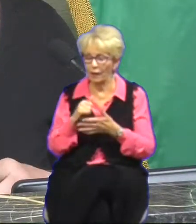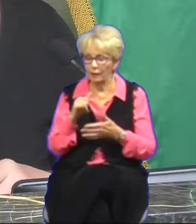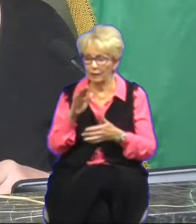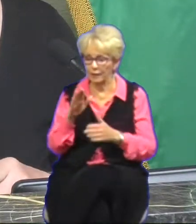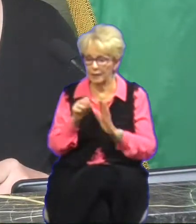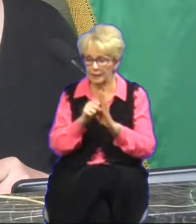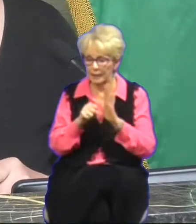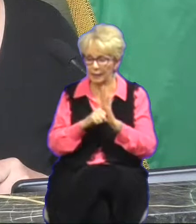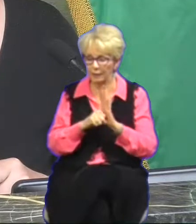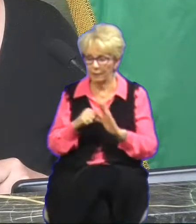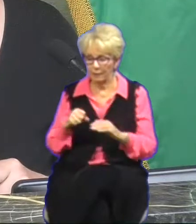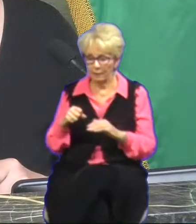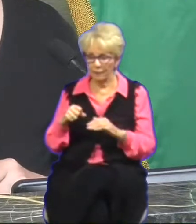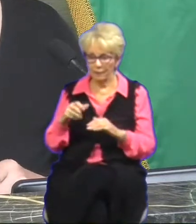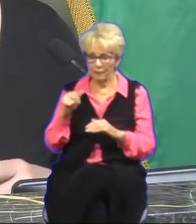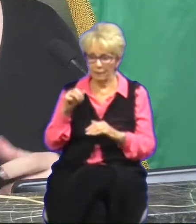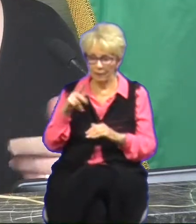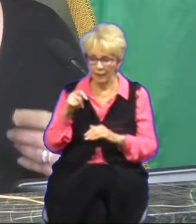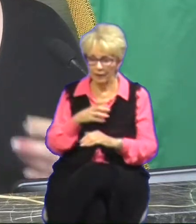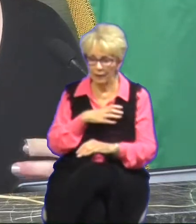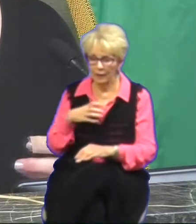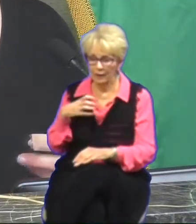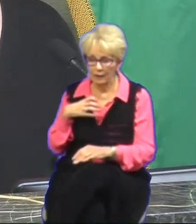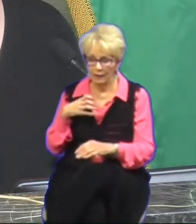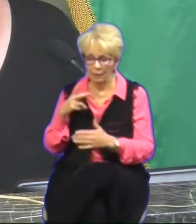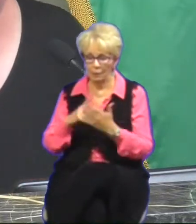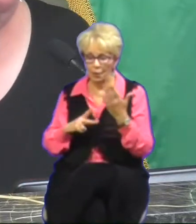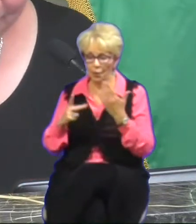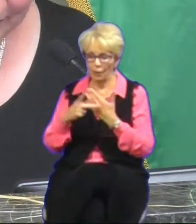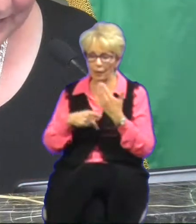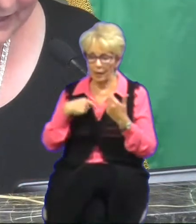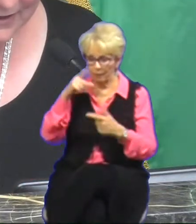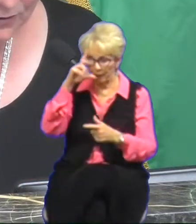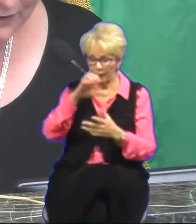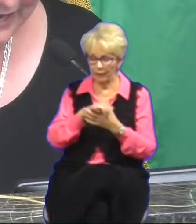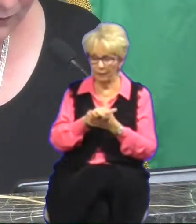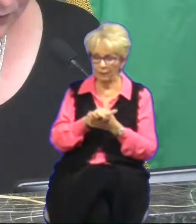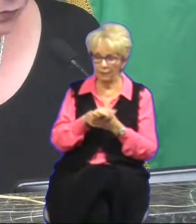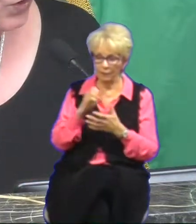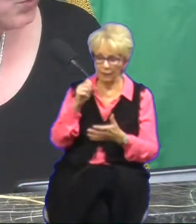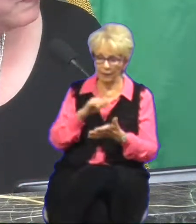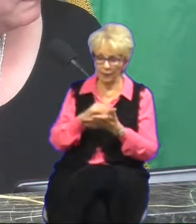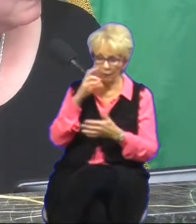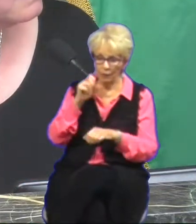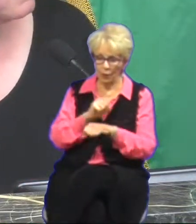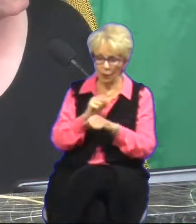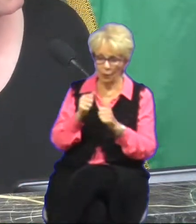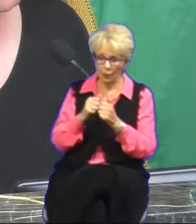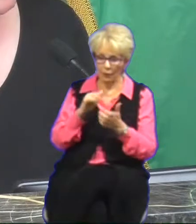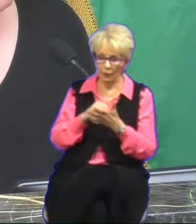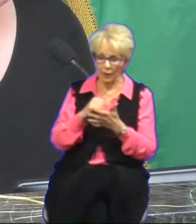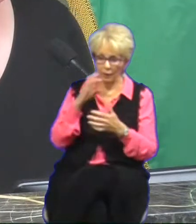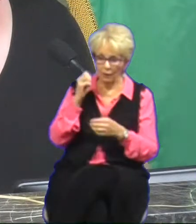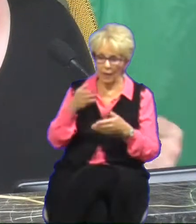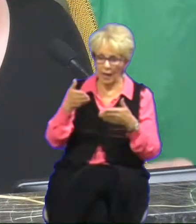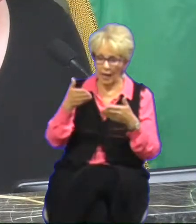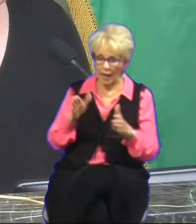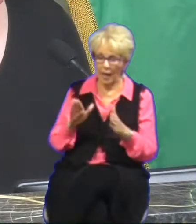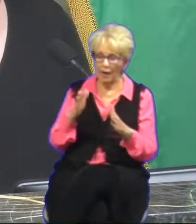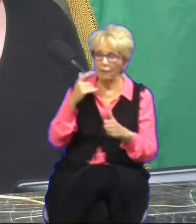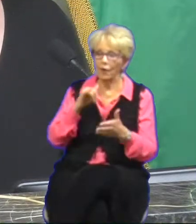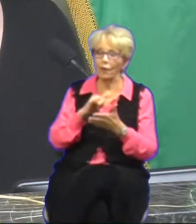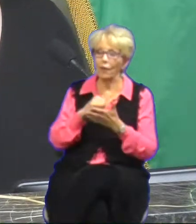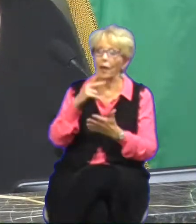state Arts Council program, I believe. So that would work with this. It would allow for